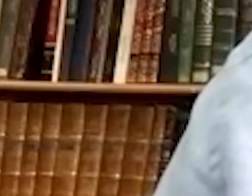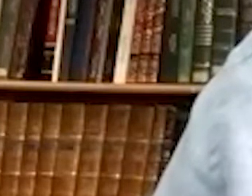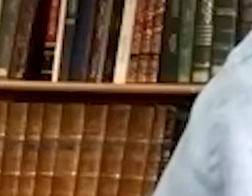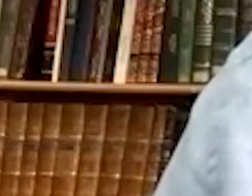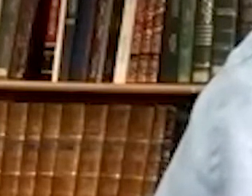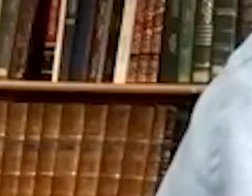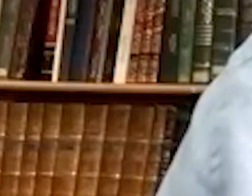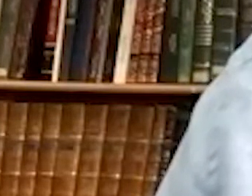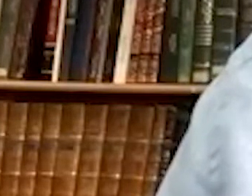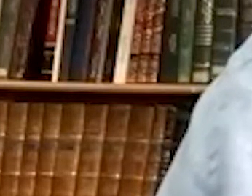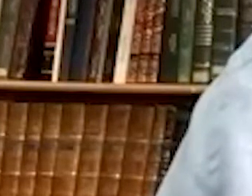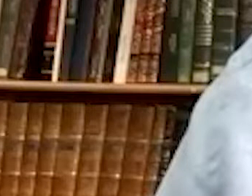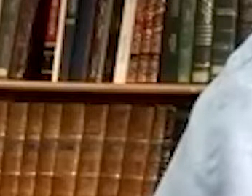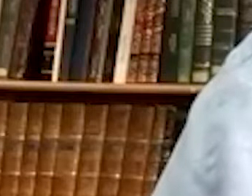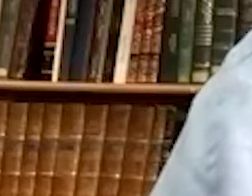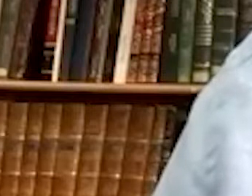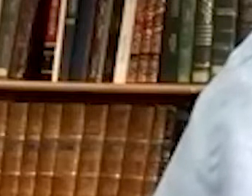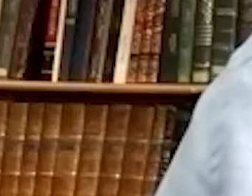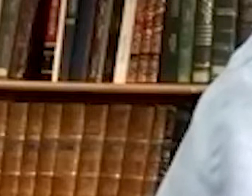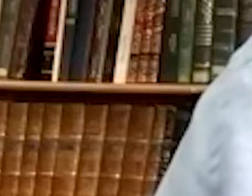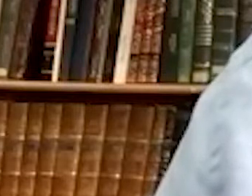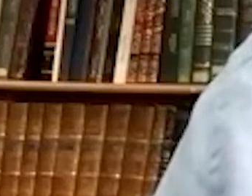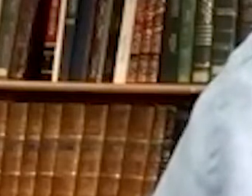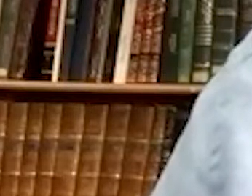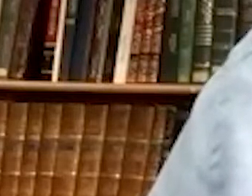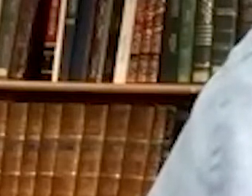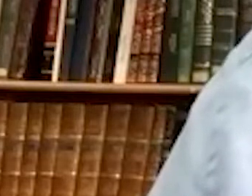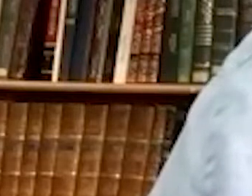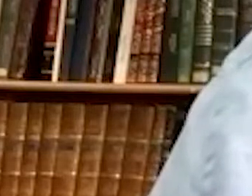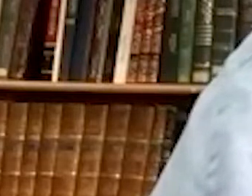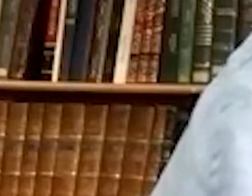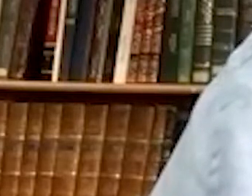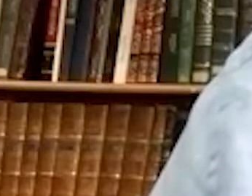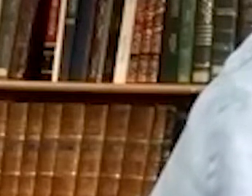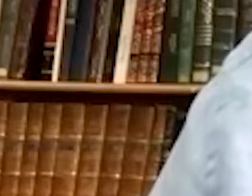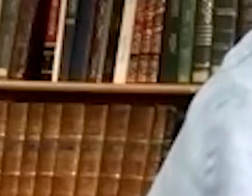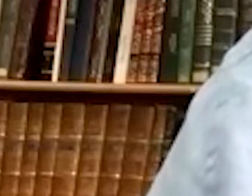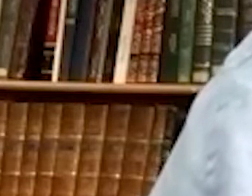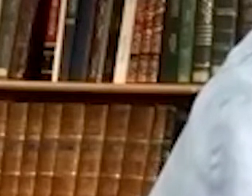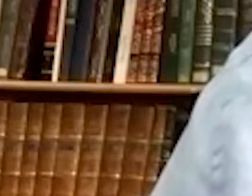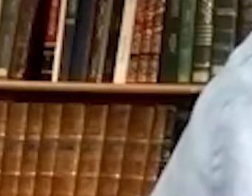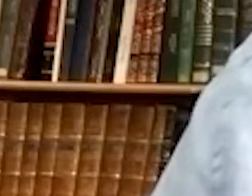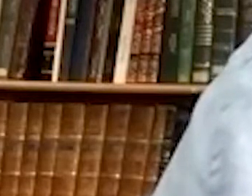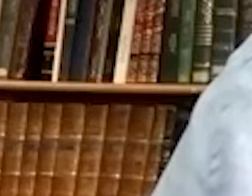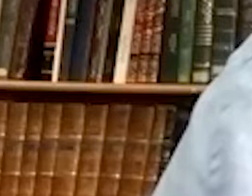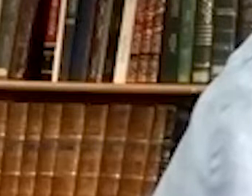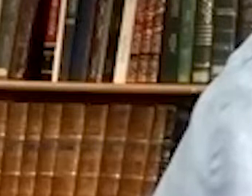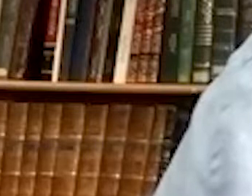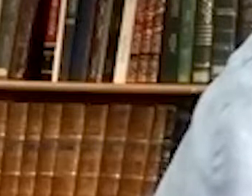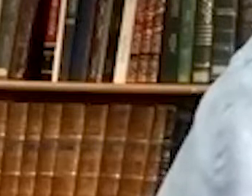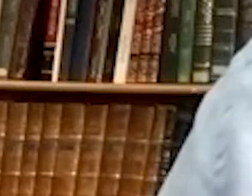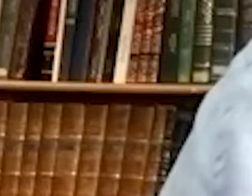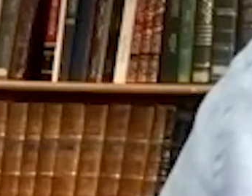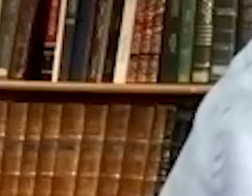live safe and prosper, have food on their tables and a roof over their heads, can seek quality education